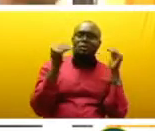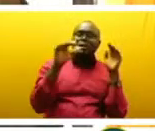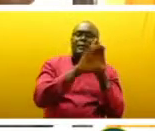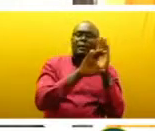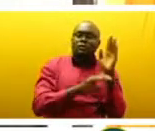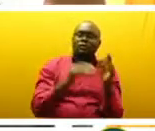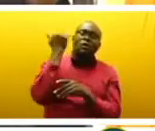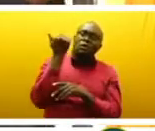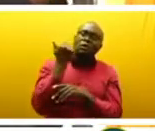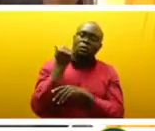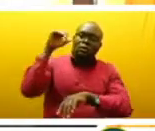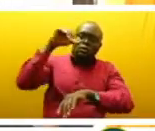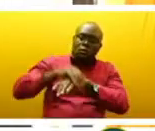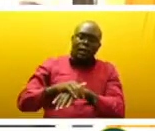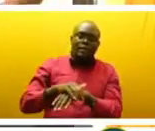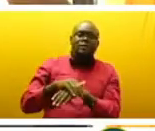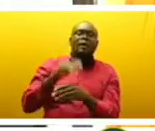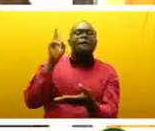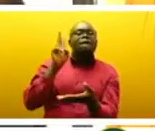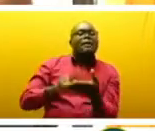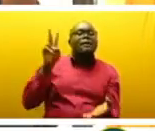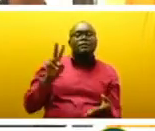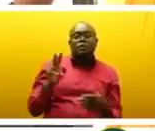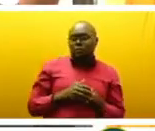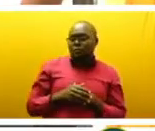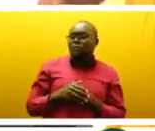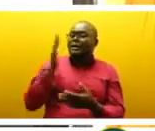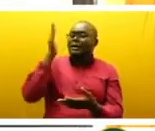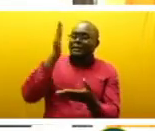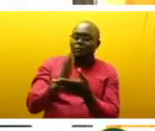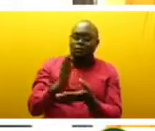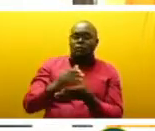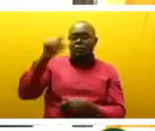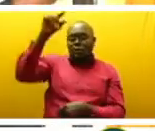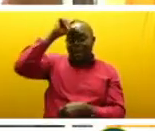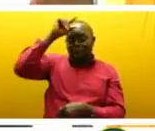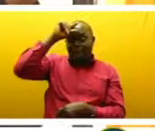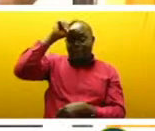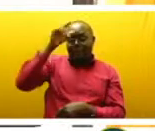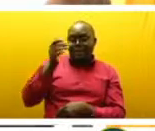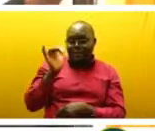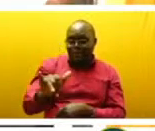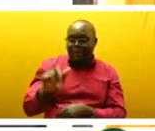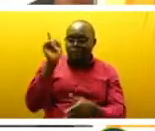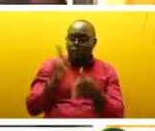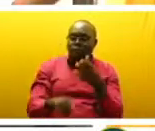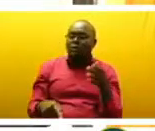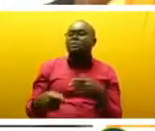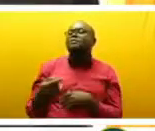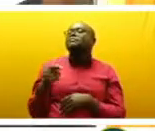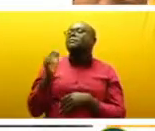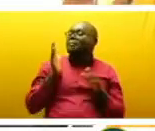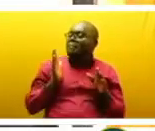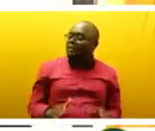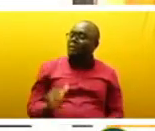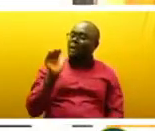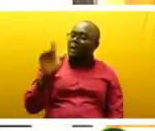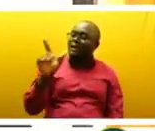to get a validation, regime legitimacy. That is what Helef is questioning